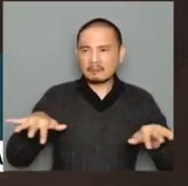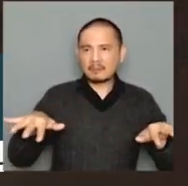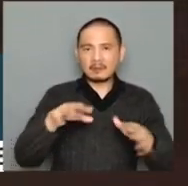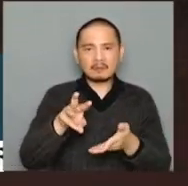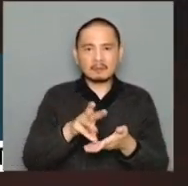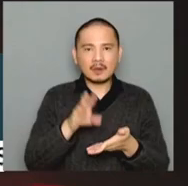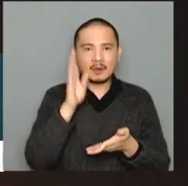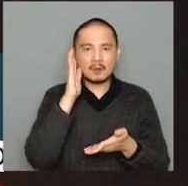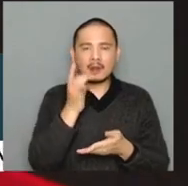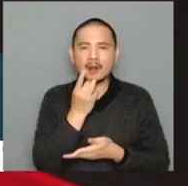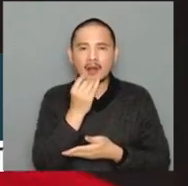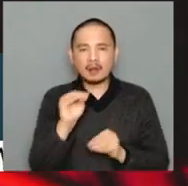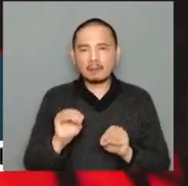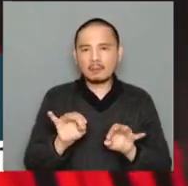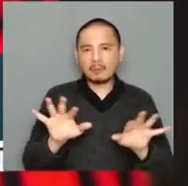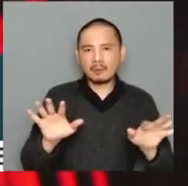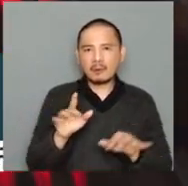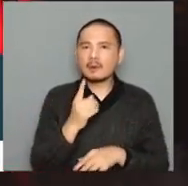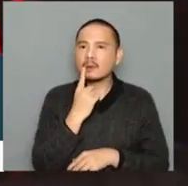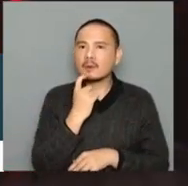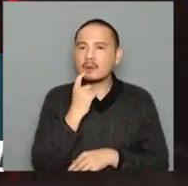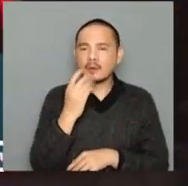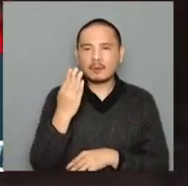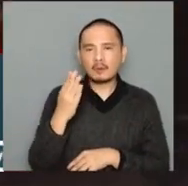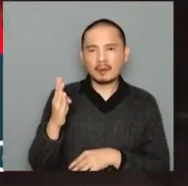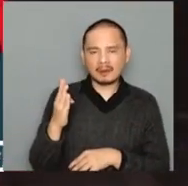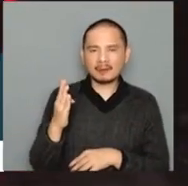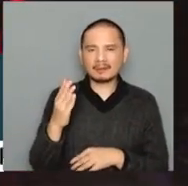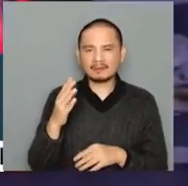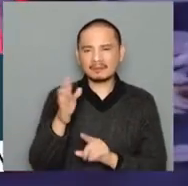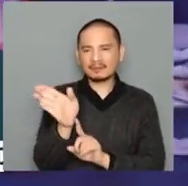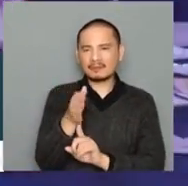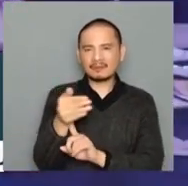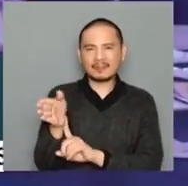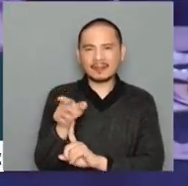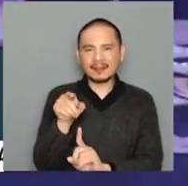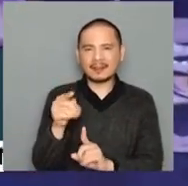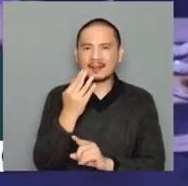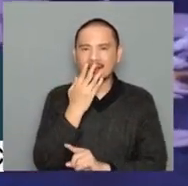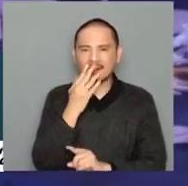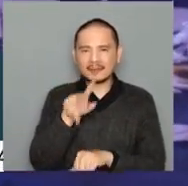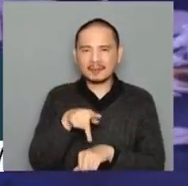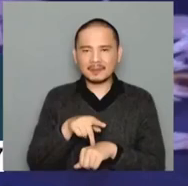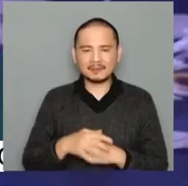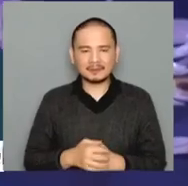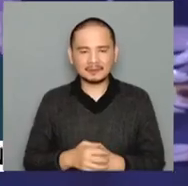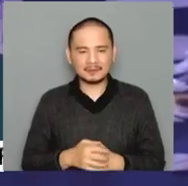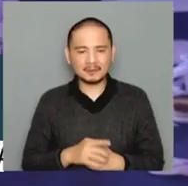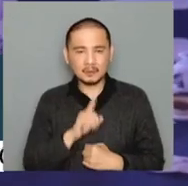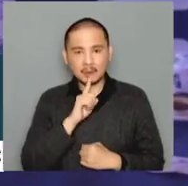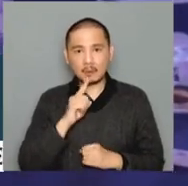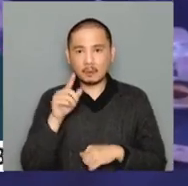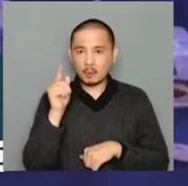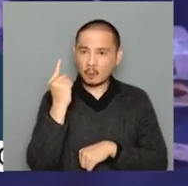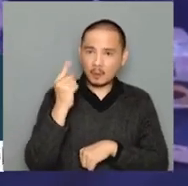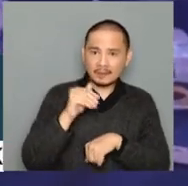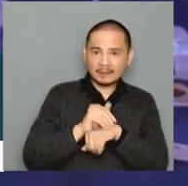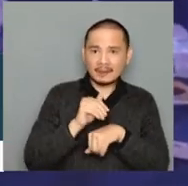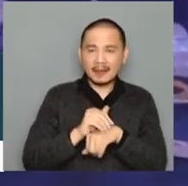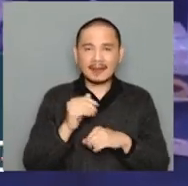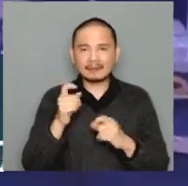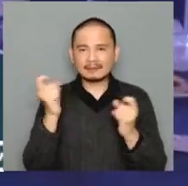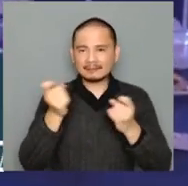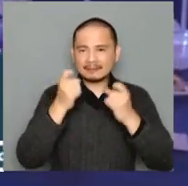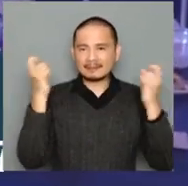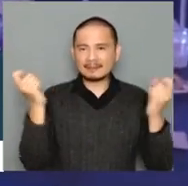colors throughout October. The spirit of FAM will last well beyond a one-night City Hall lighting ceremony. Throughout the rest of the